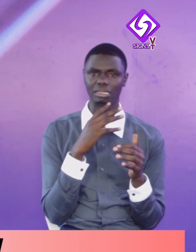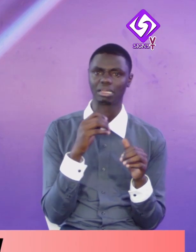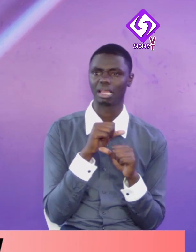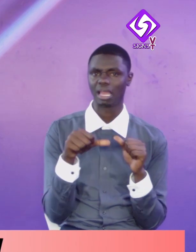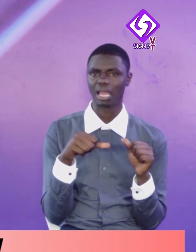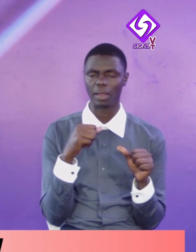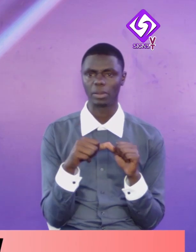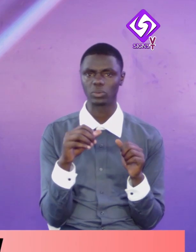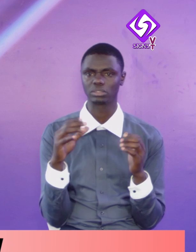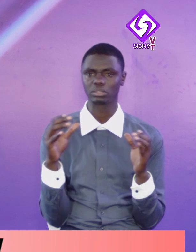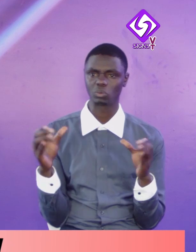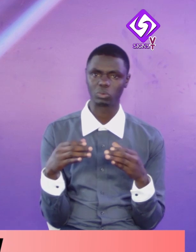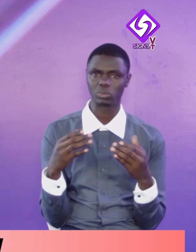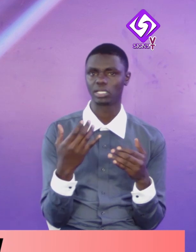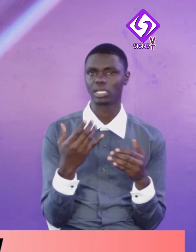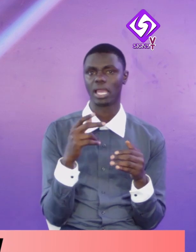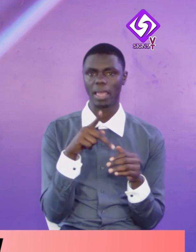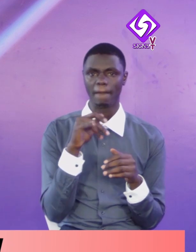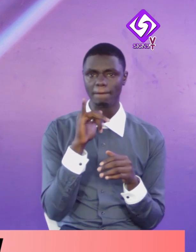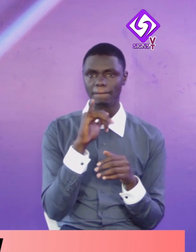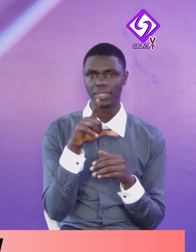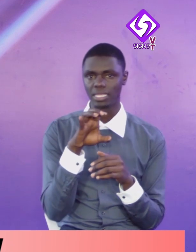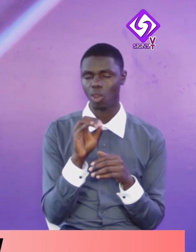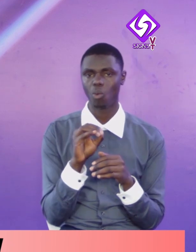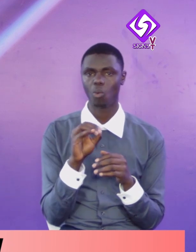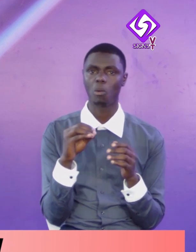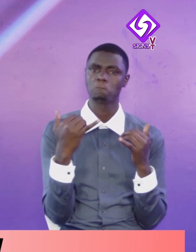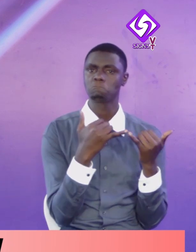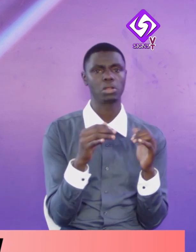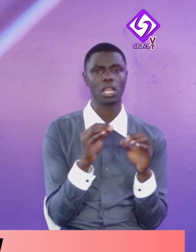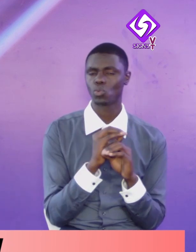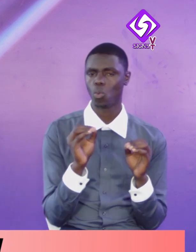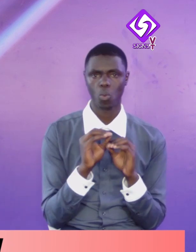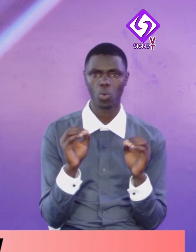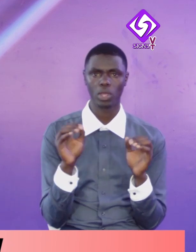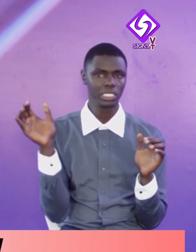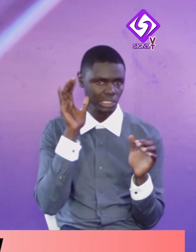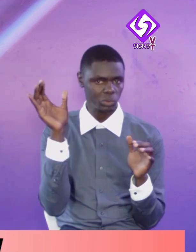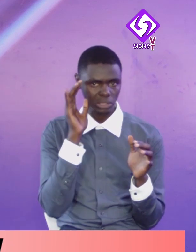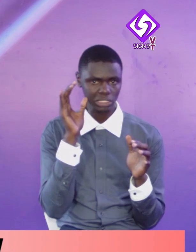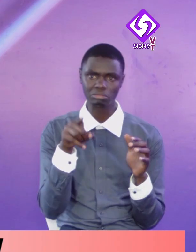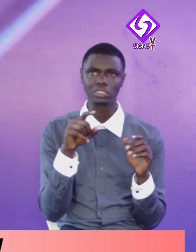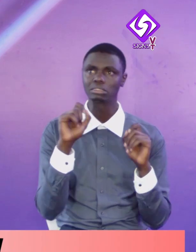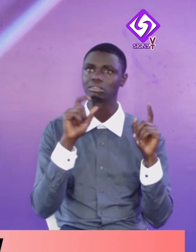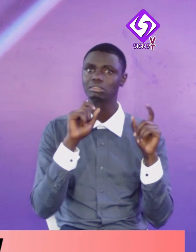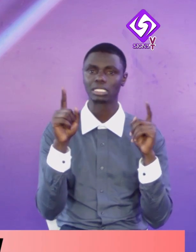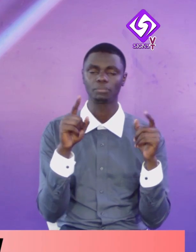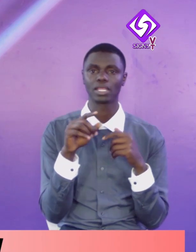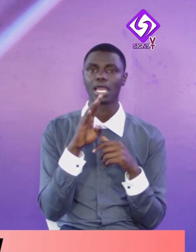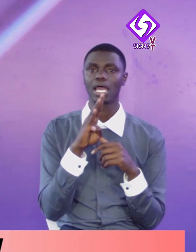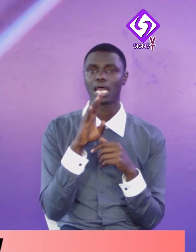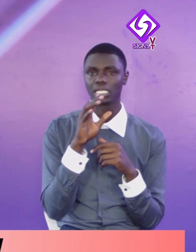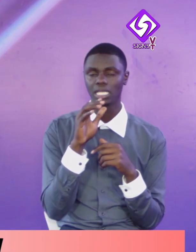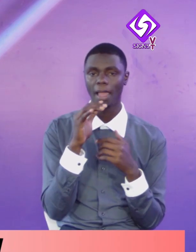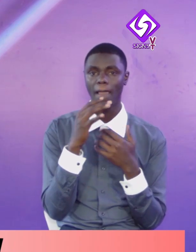depth. Piero Hincapié has not even played 1 game at Arsenal, and you hear he is a star. At Bayer Leverkusen and